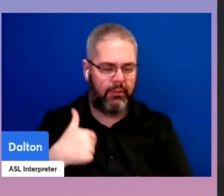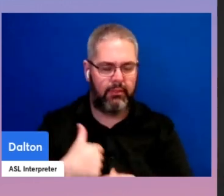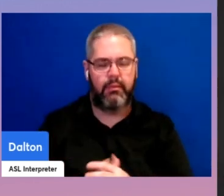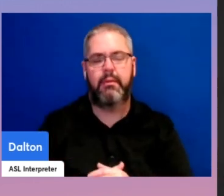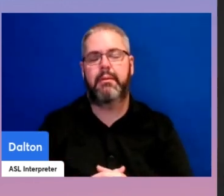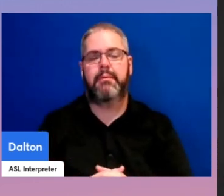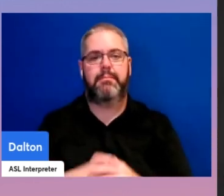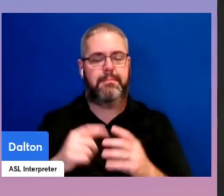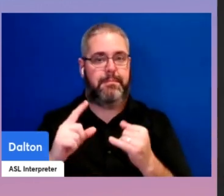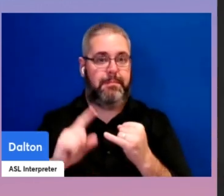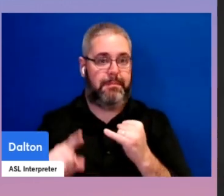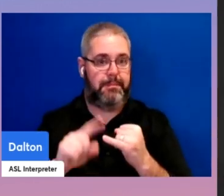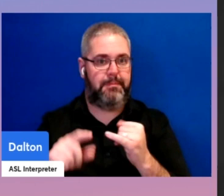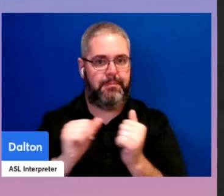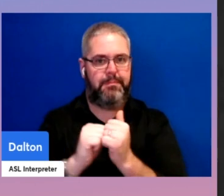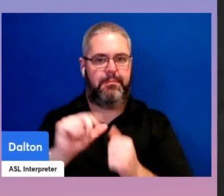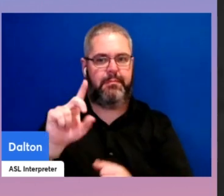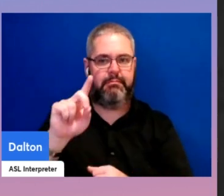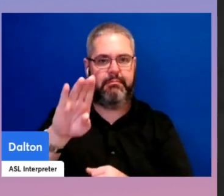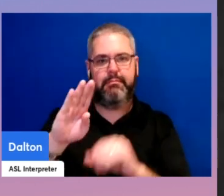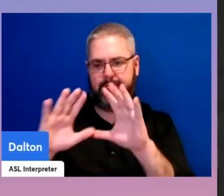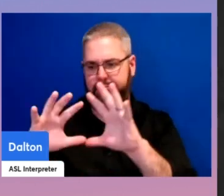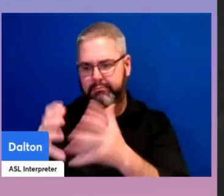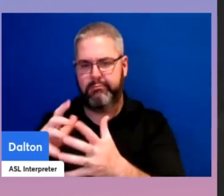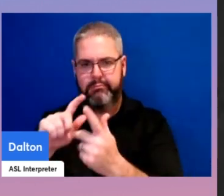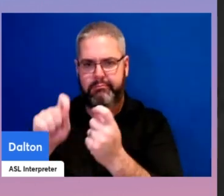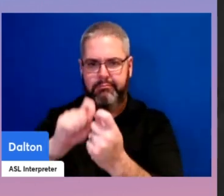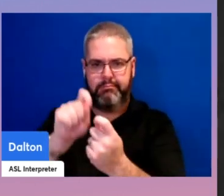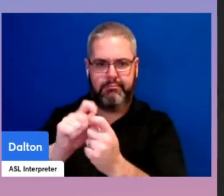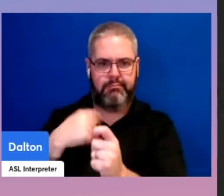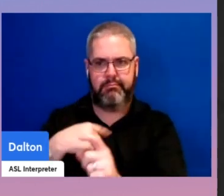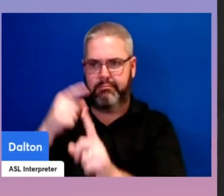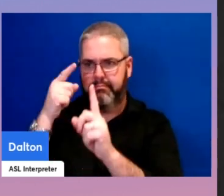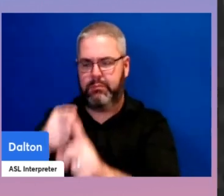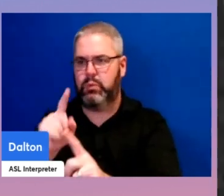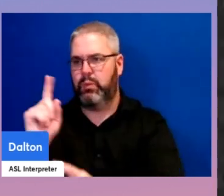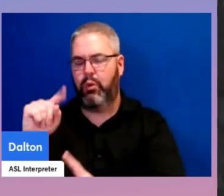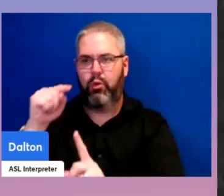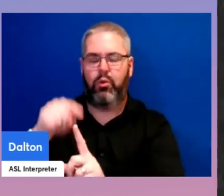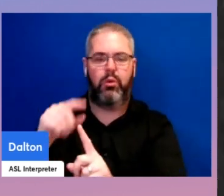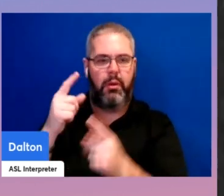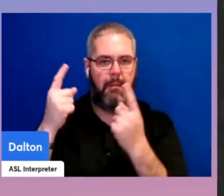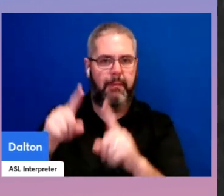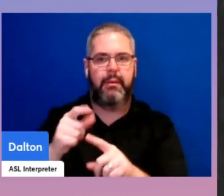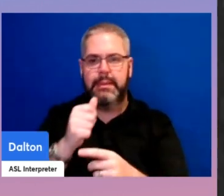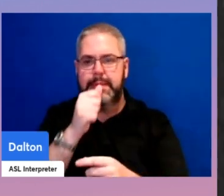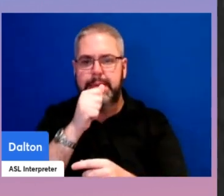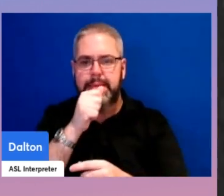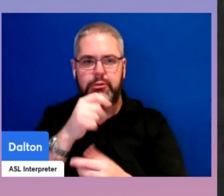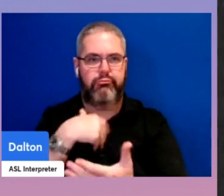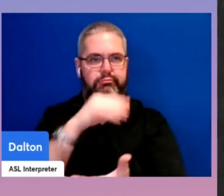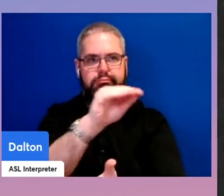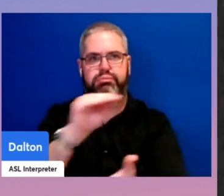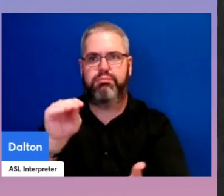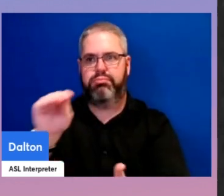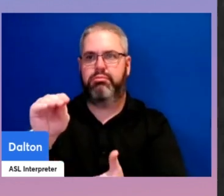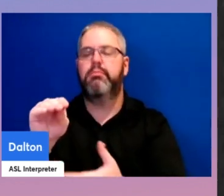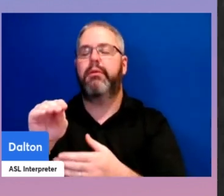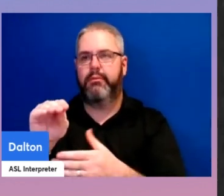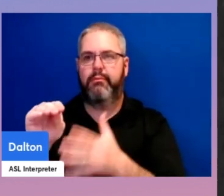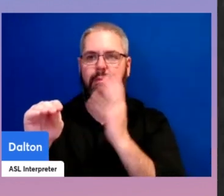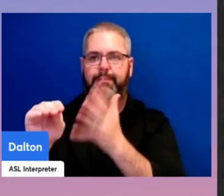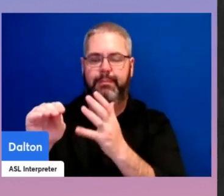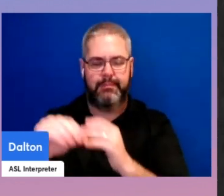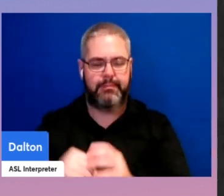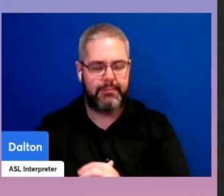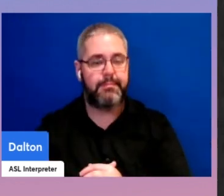like we did with the database, we need to specify a mount point in Vault. This is where the secrets engine is mounted. Now, kind of